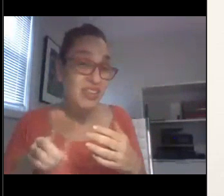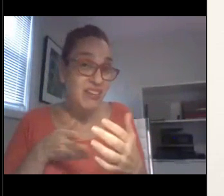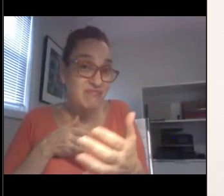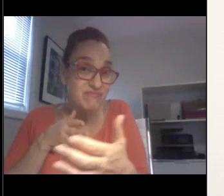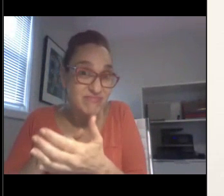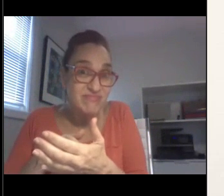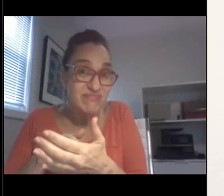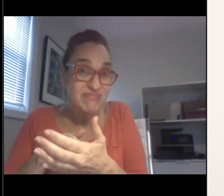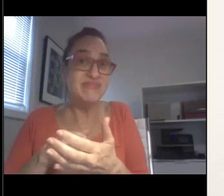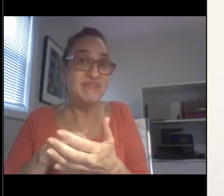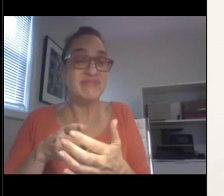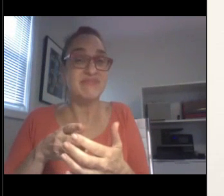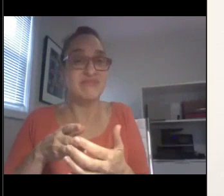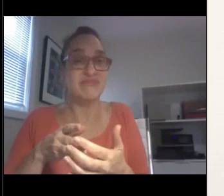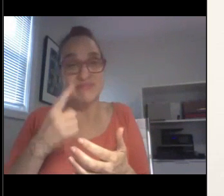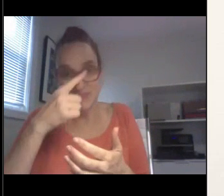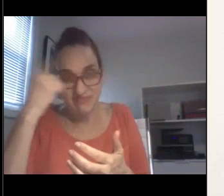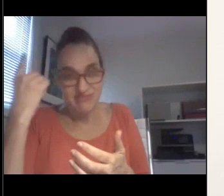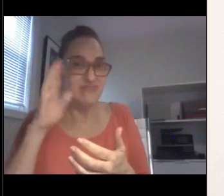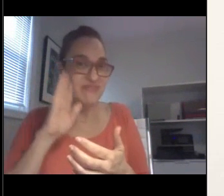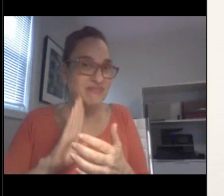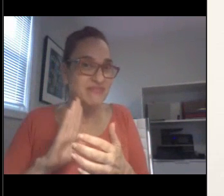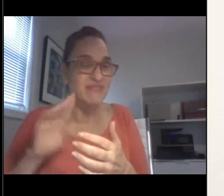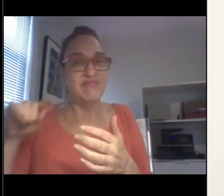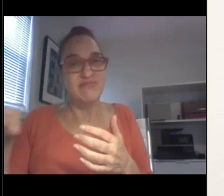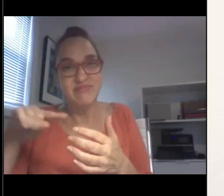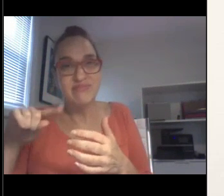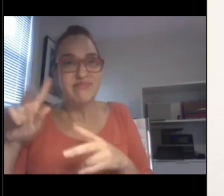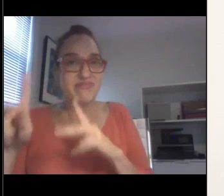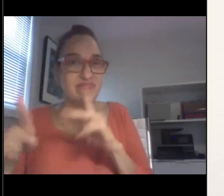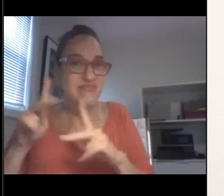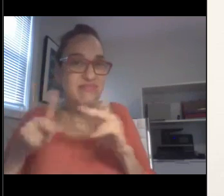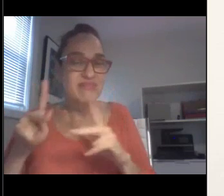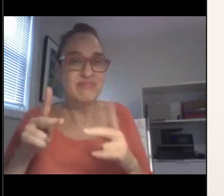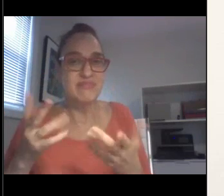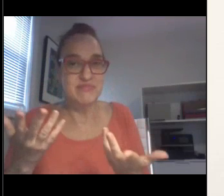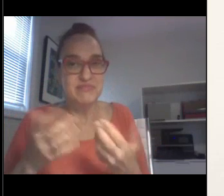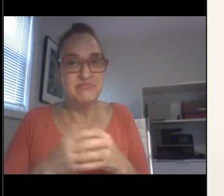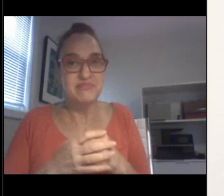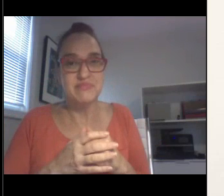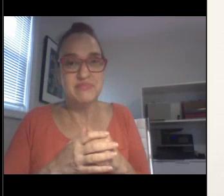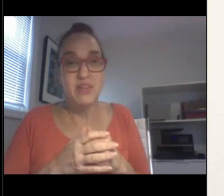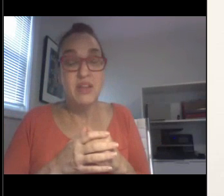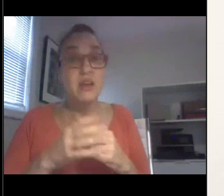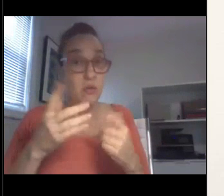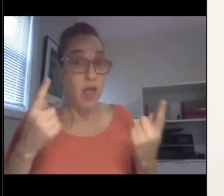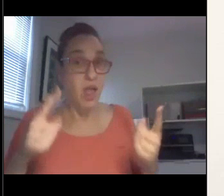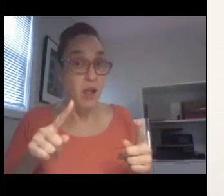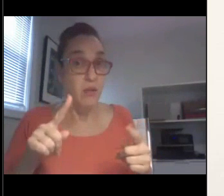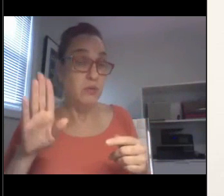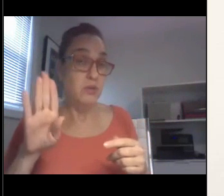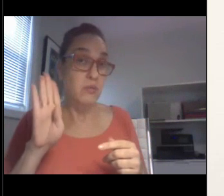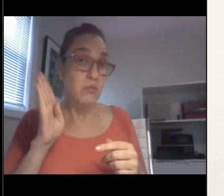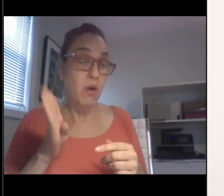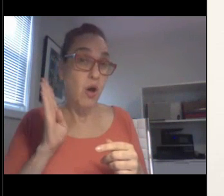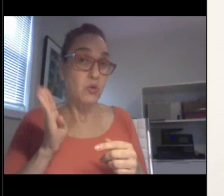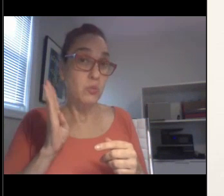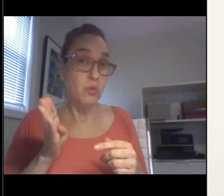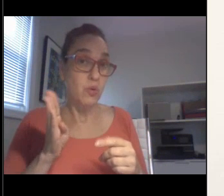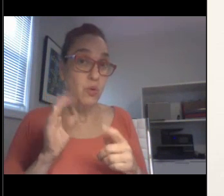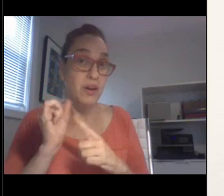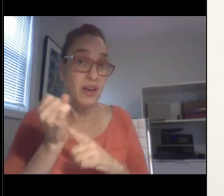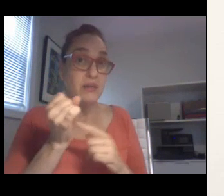We can see a real world contemporary example of this in the Baltimore case, where a mother and